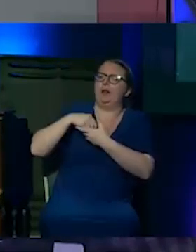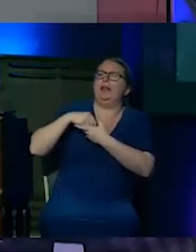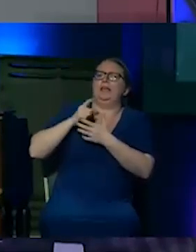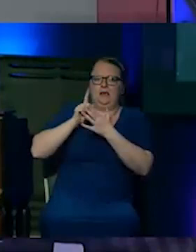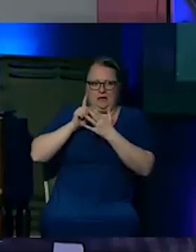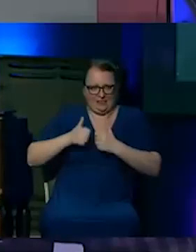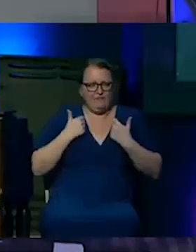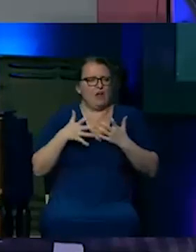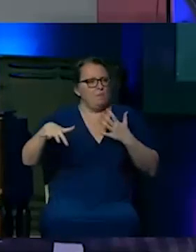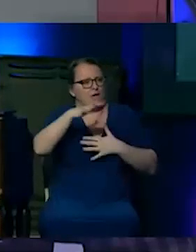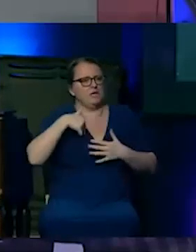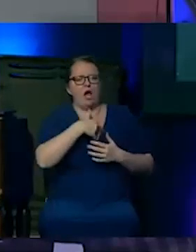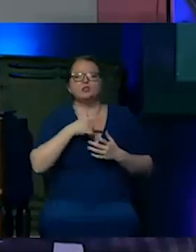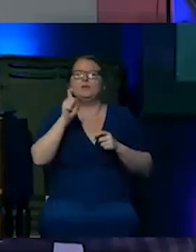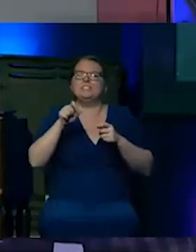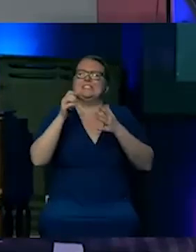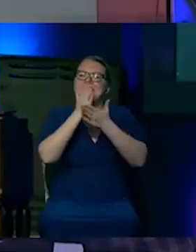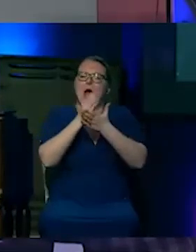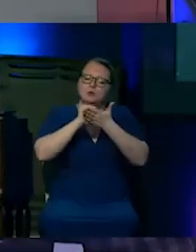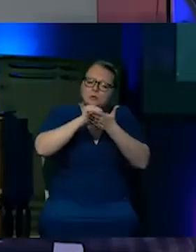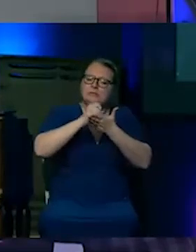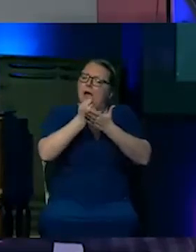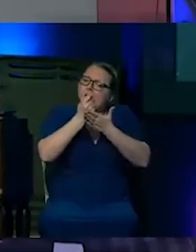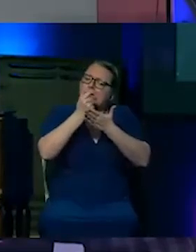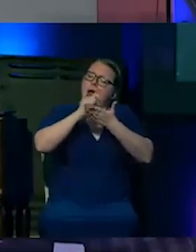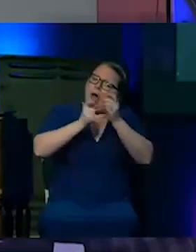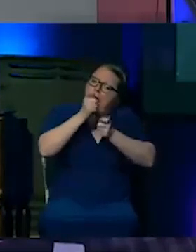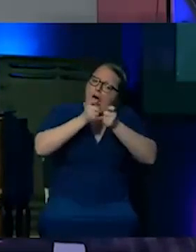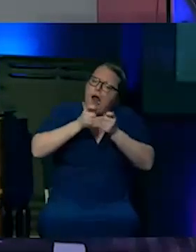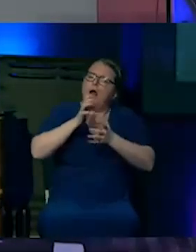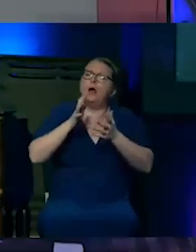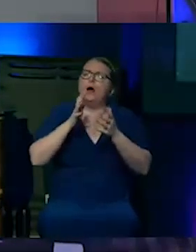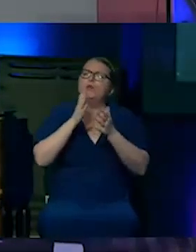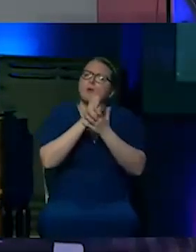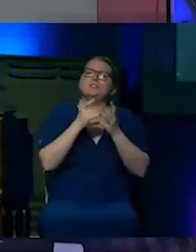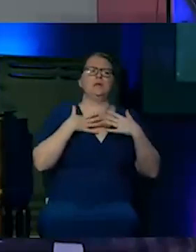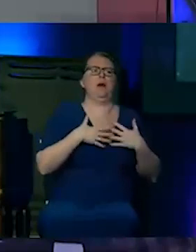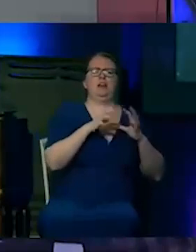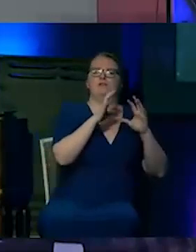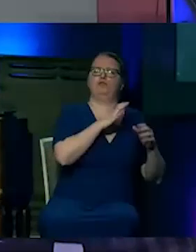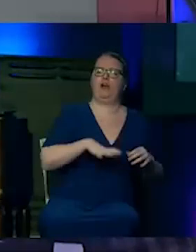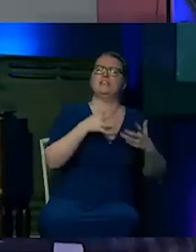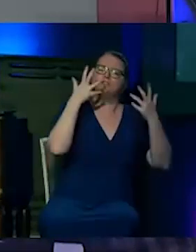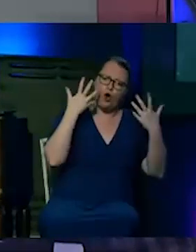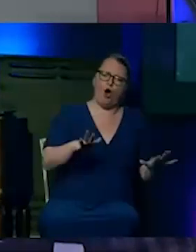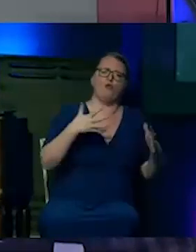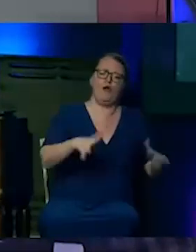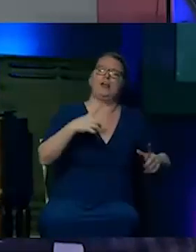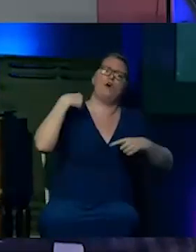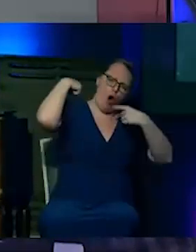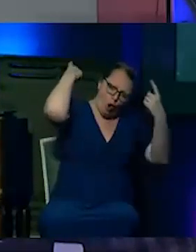what we need to do is stop erasing that queerness and stop amputating the parts of the body of Christ that have always been